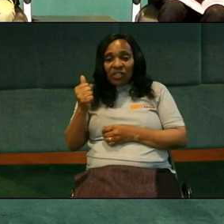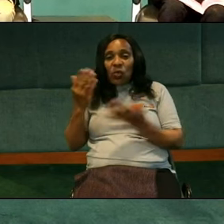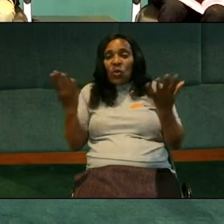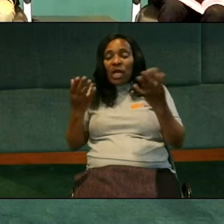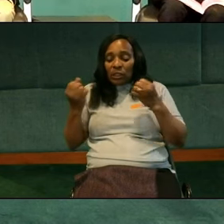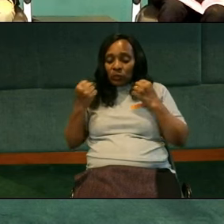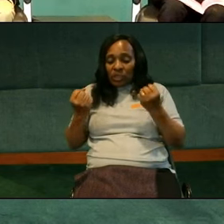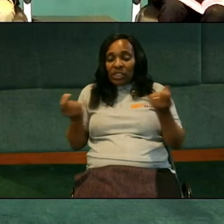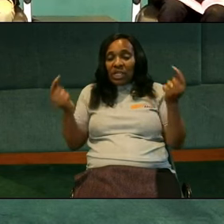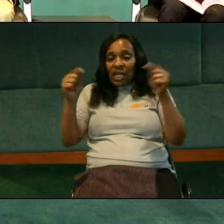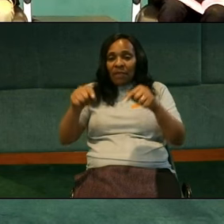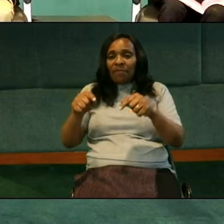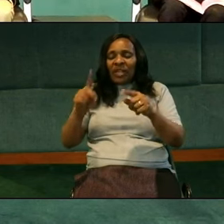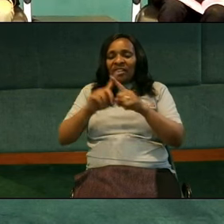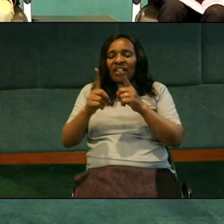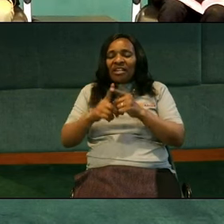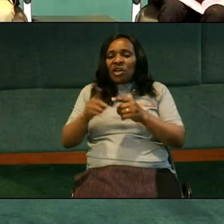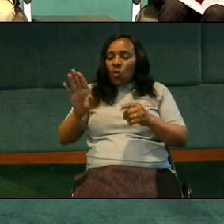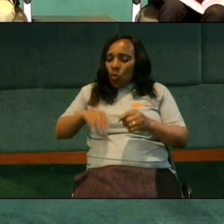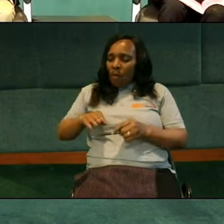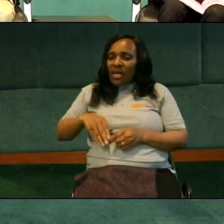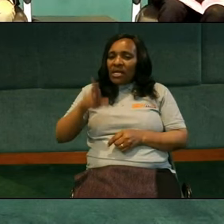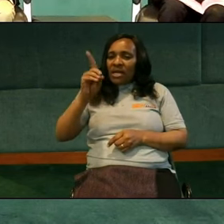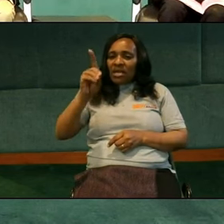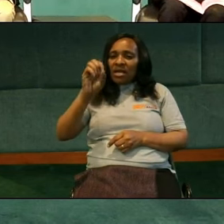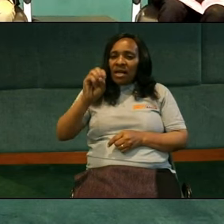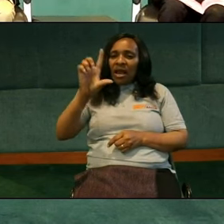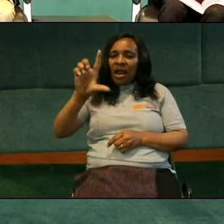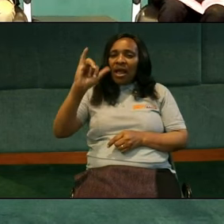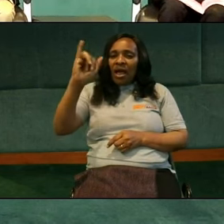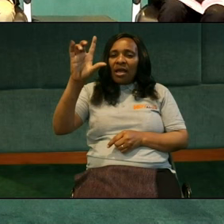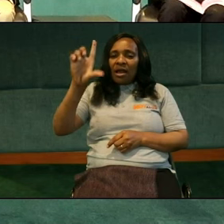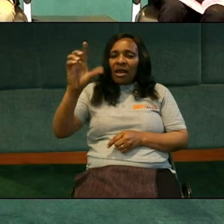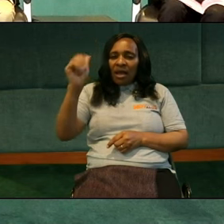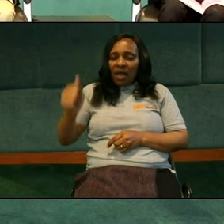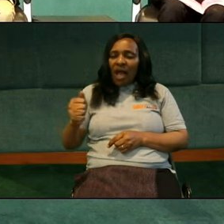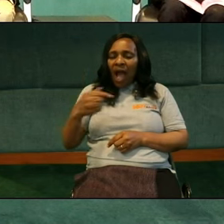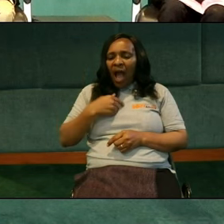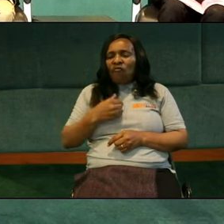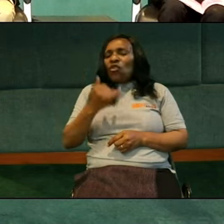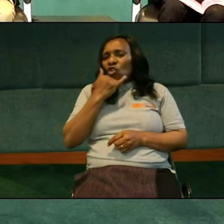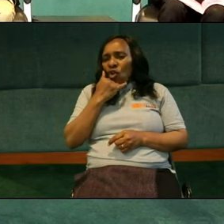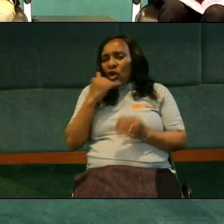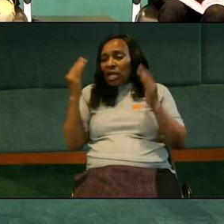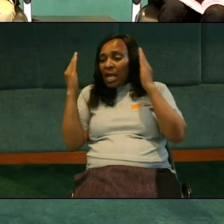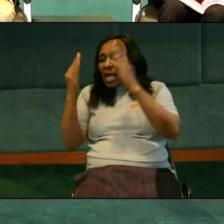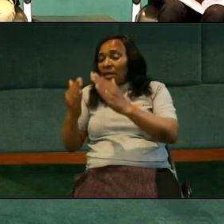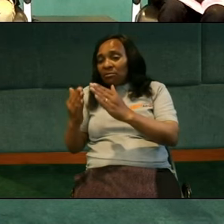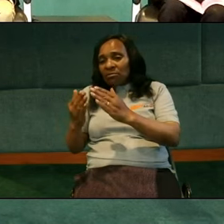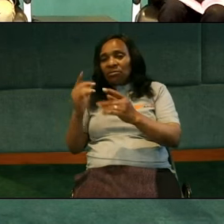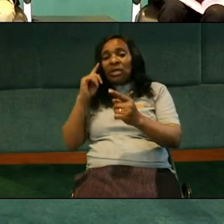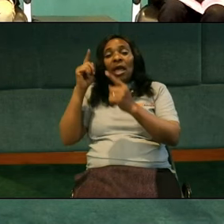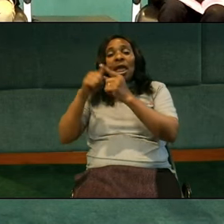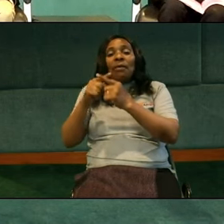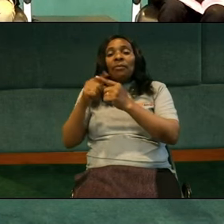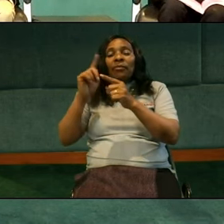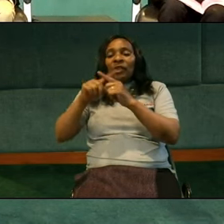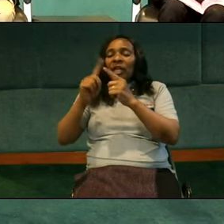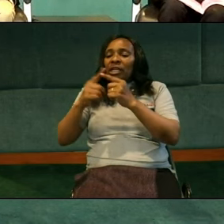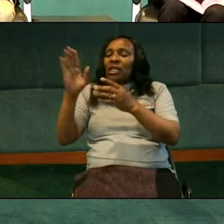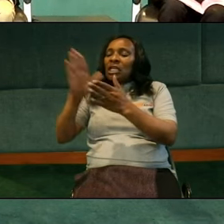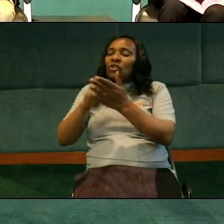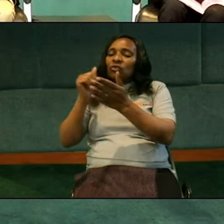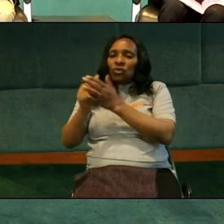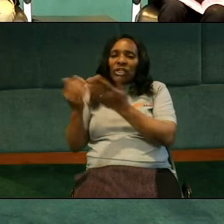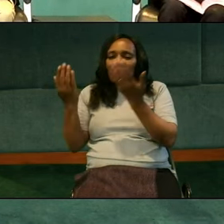from. And Delilah, since she had hidden intentions, she went and told immediately his weakness, and that's what brought destruction to